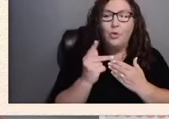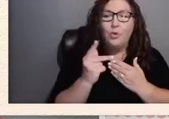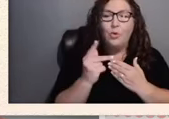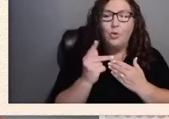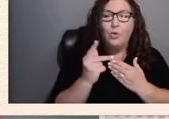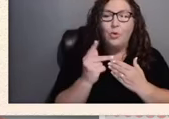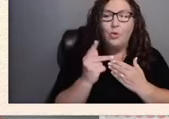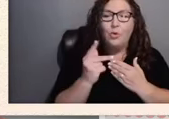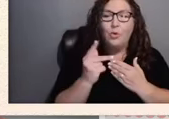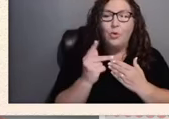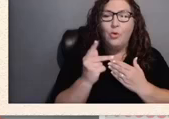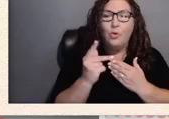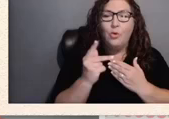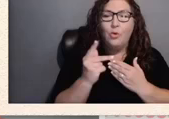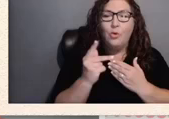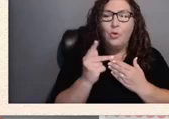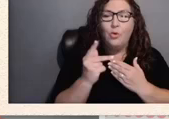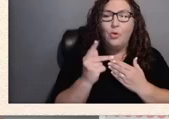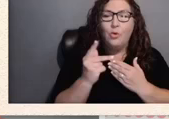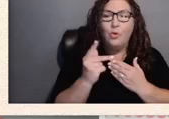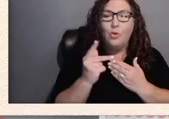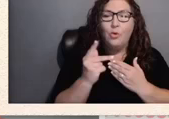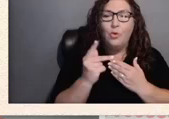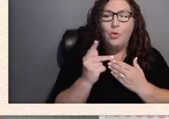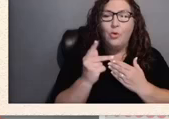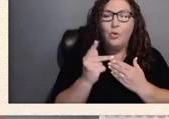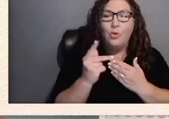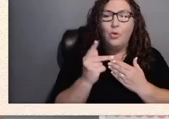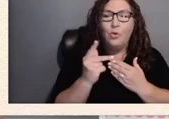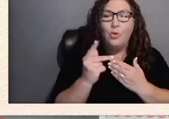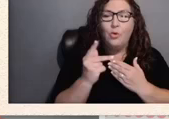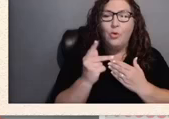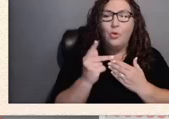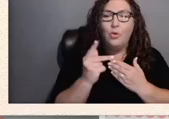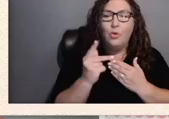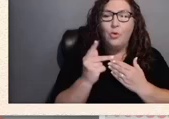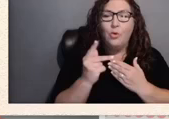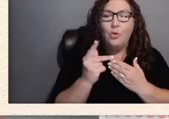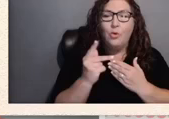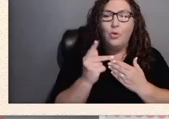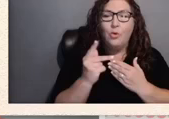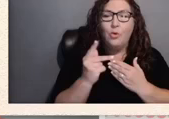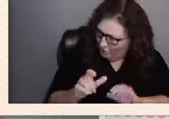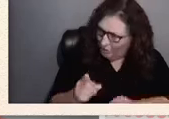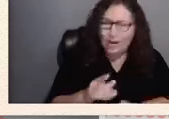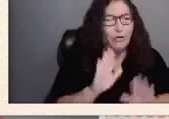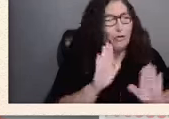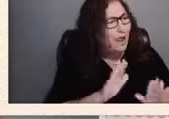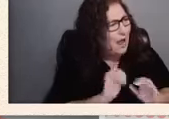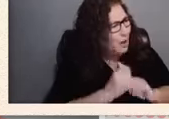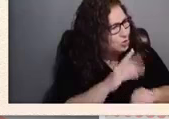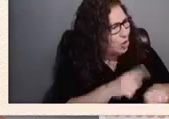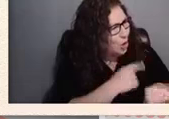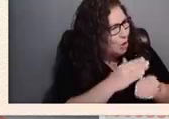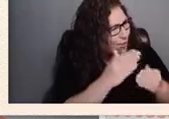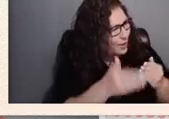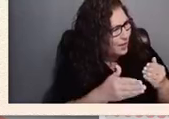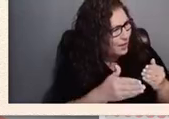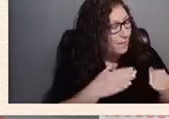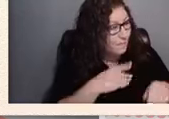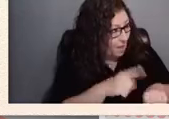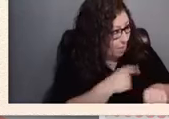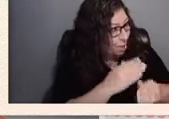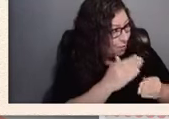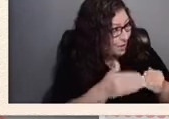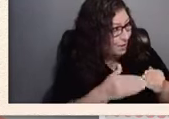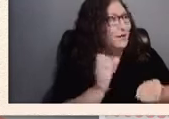Family Cafe, and I have my friend Joe McCann here with me. Good morning, everybody. How's it going, Joe? It's going great, man. How was your long weekend? My long weekend? Yeah. Yes,